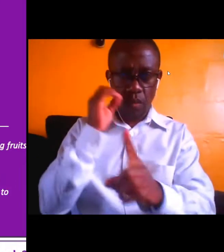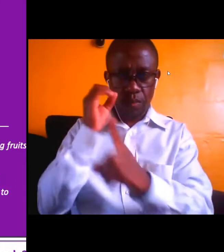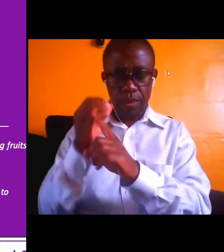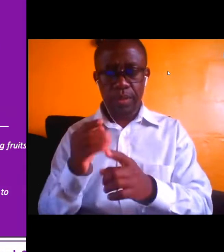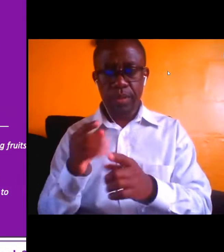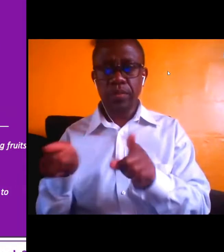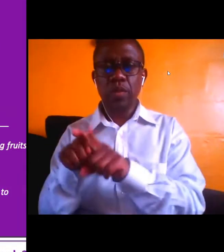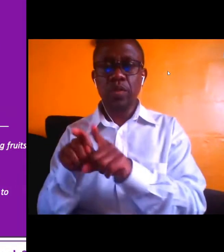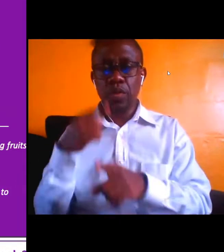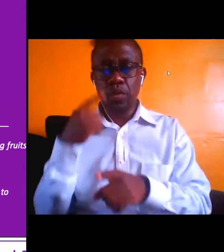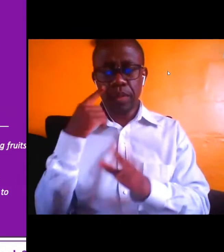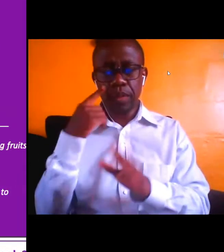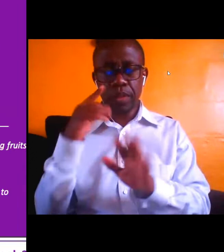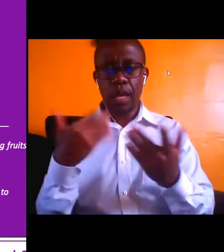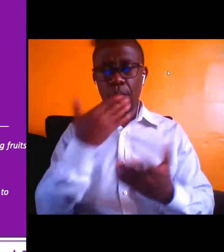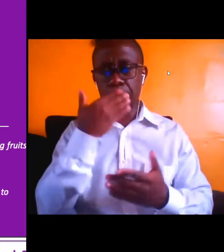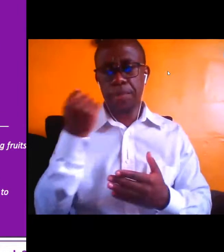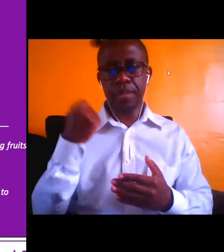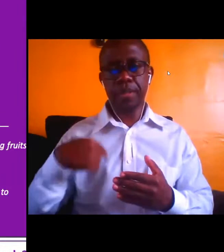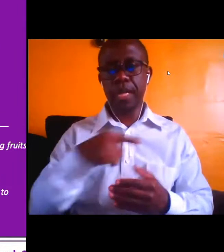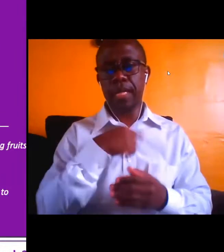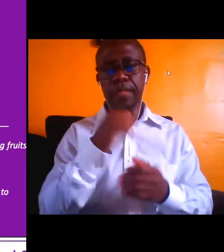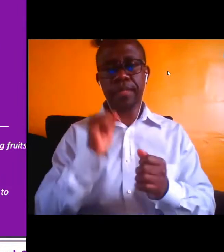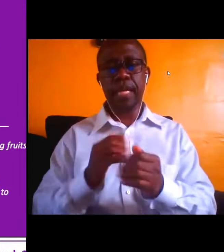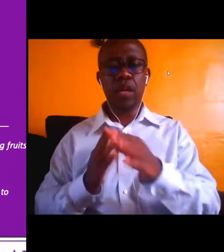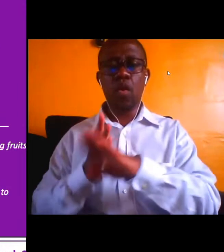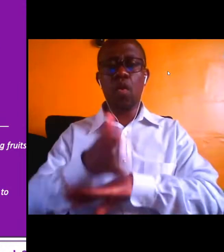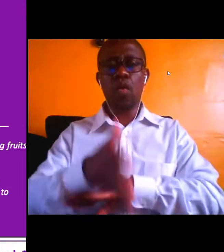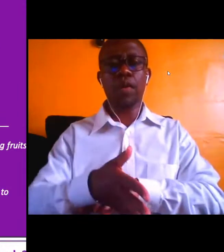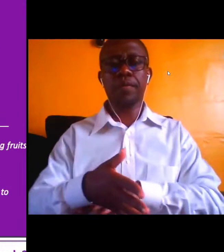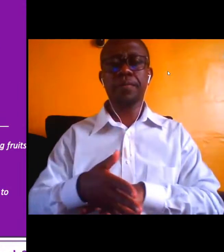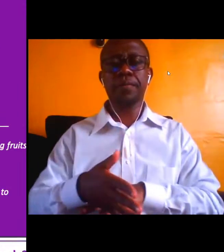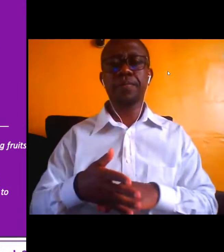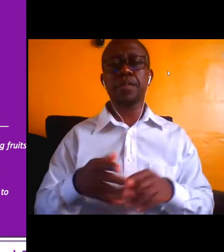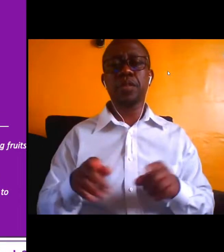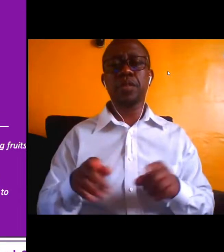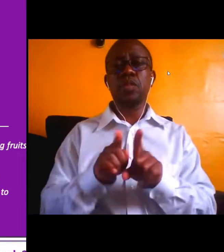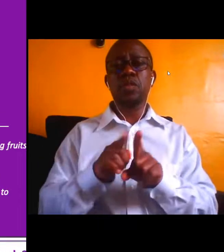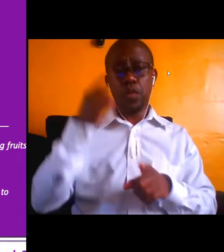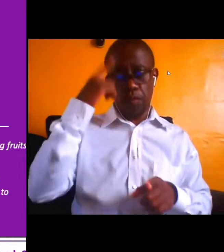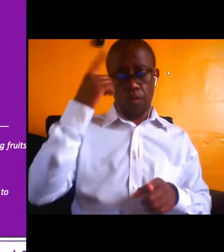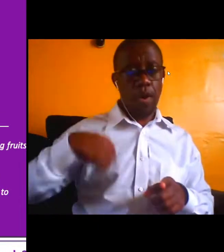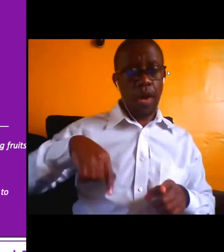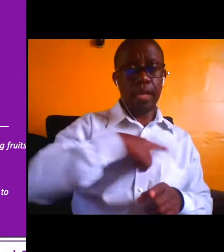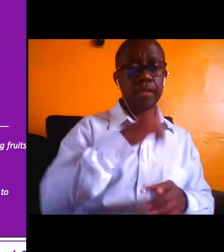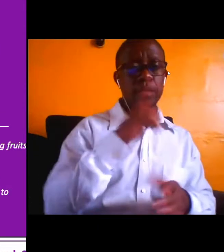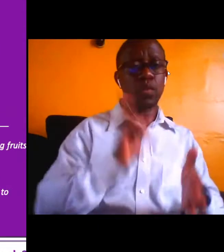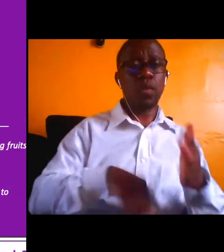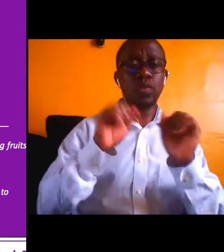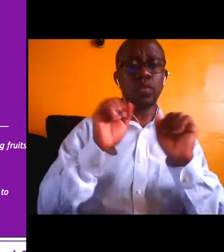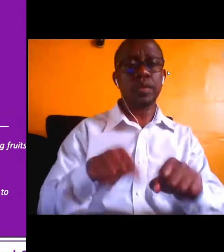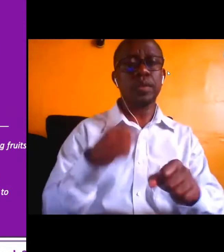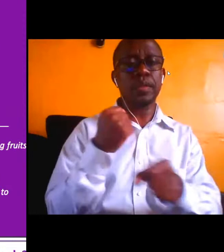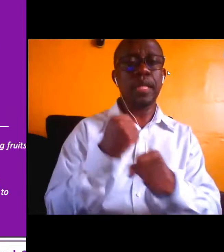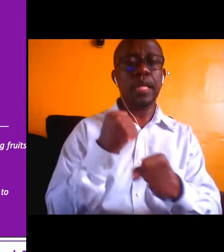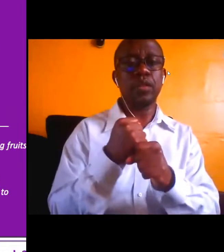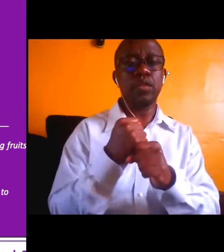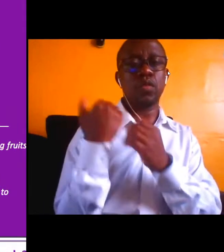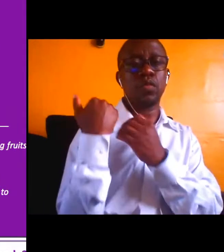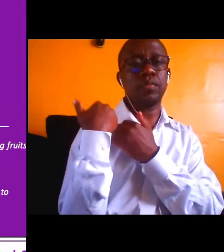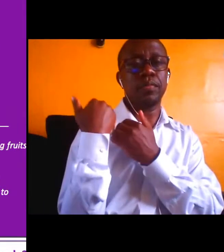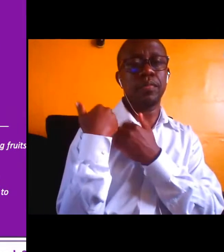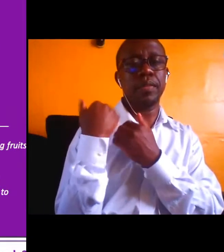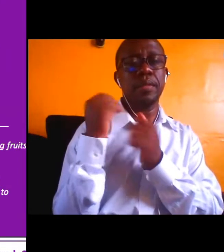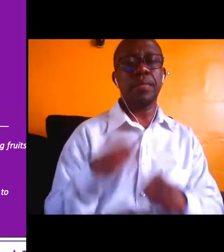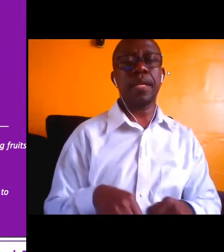best we can overcome this. And now in terms of what we're supposed to do, if we can at least give 3 concrete